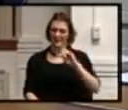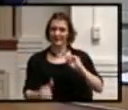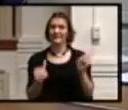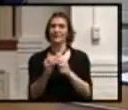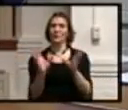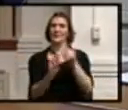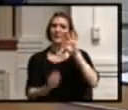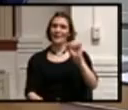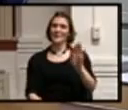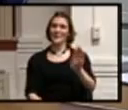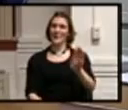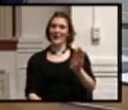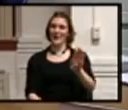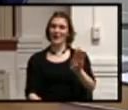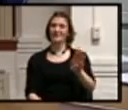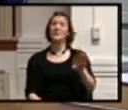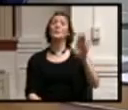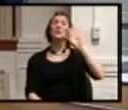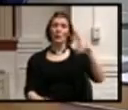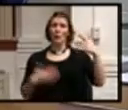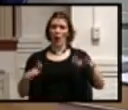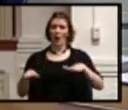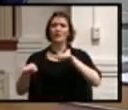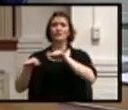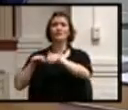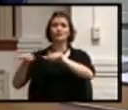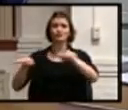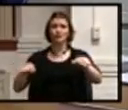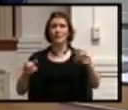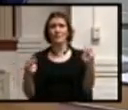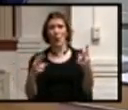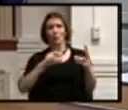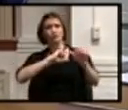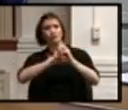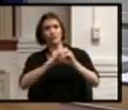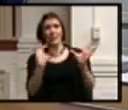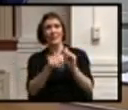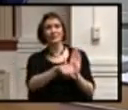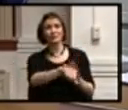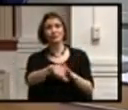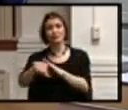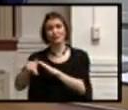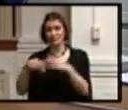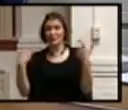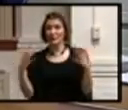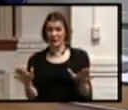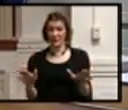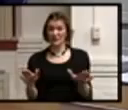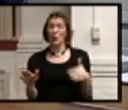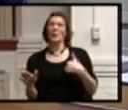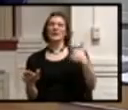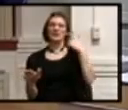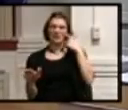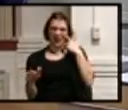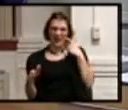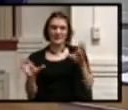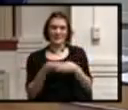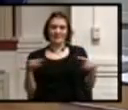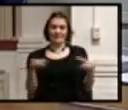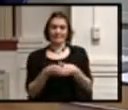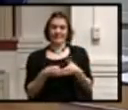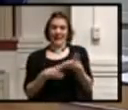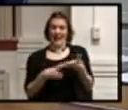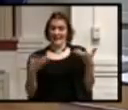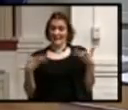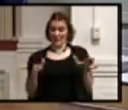month. We know that the meeting has been officially warned because we previously went into executive session.